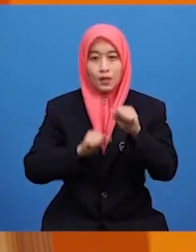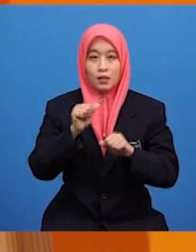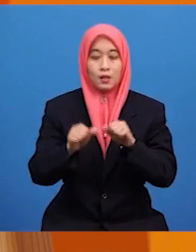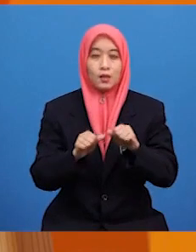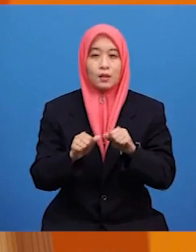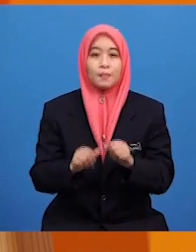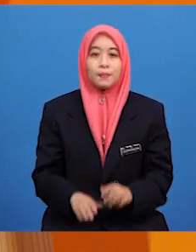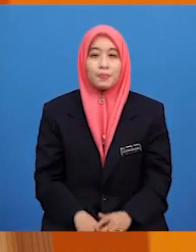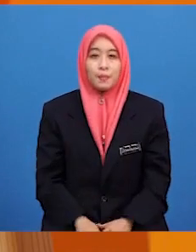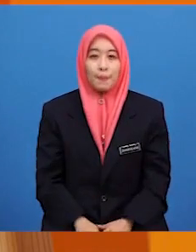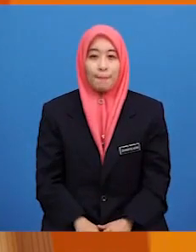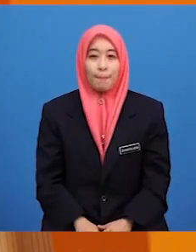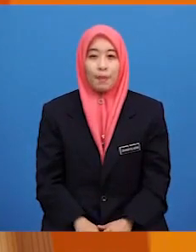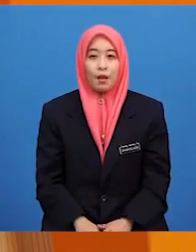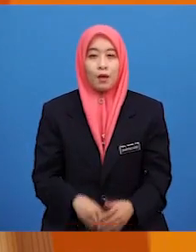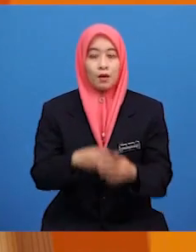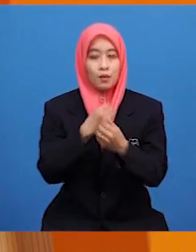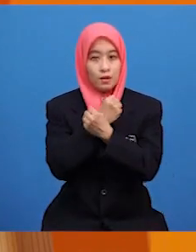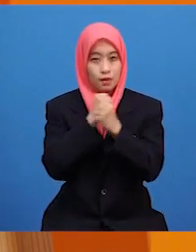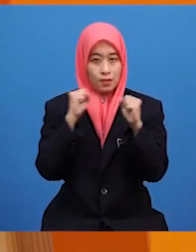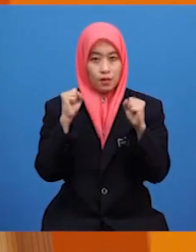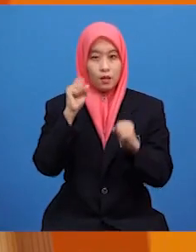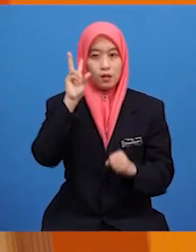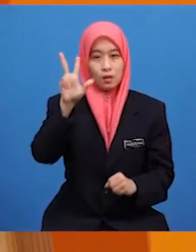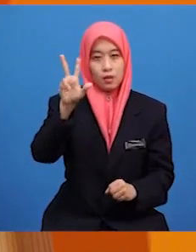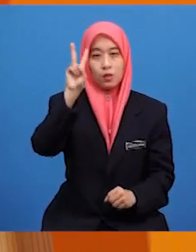you want to dance. So ready?